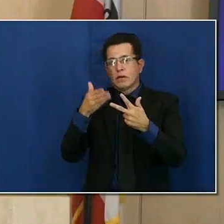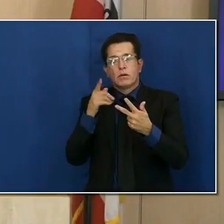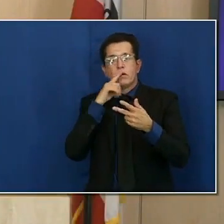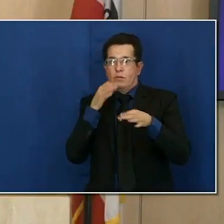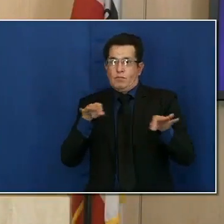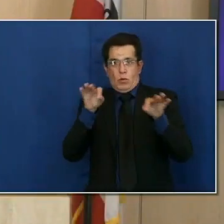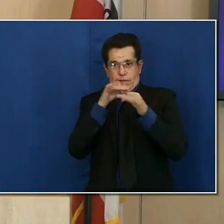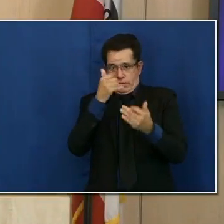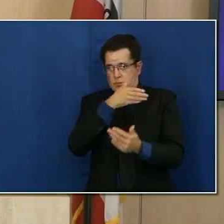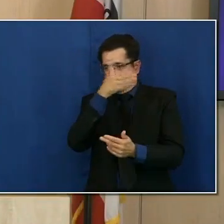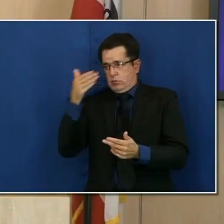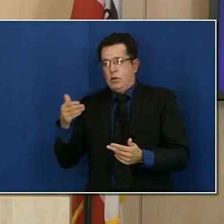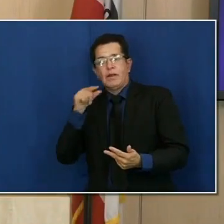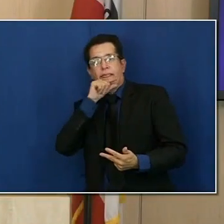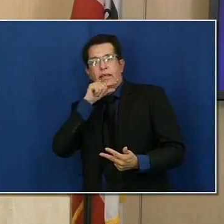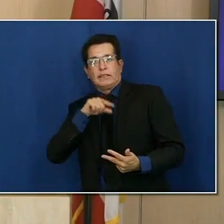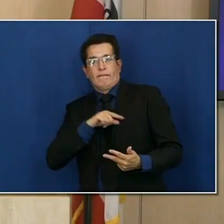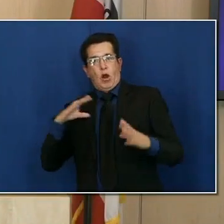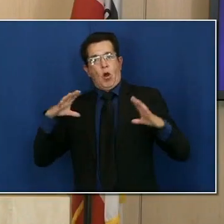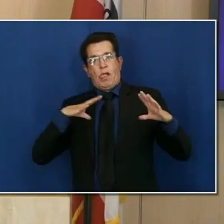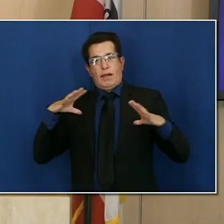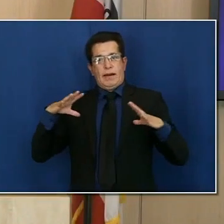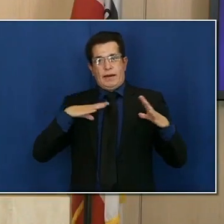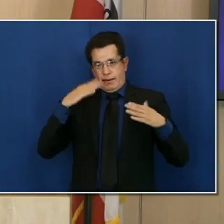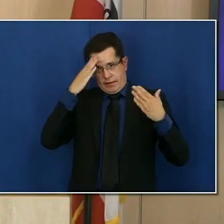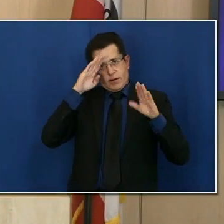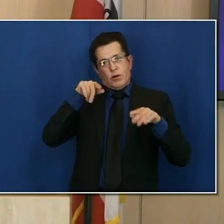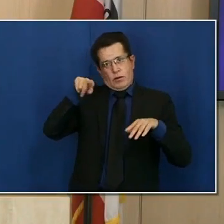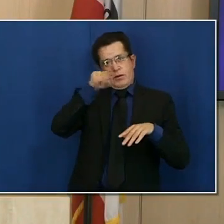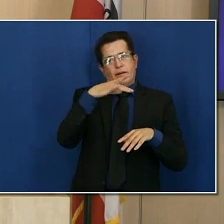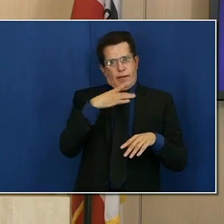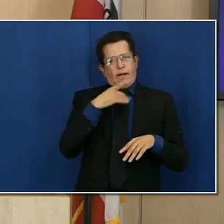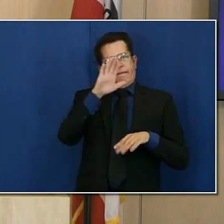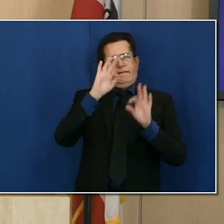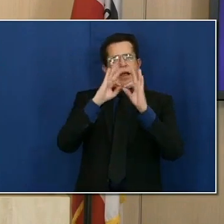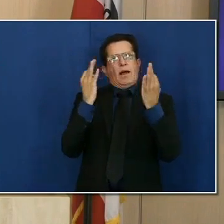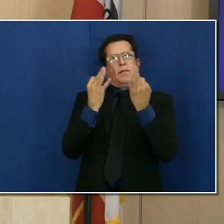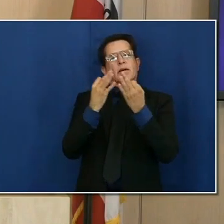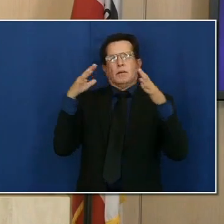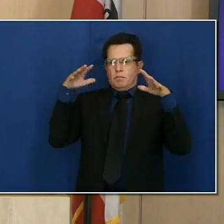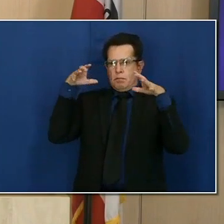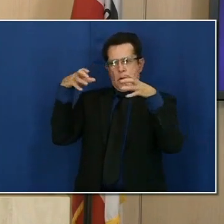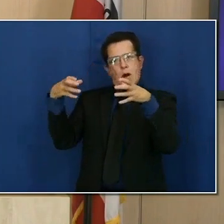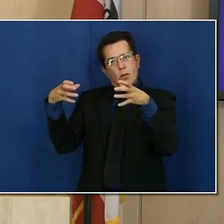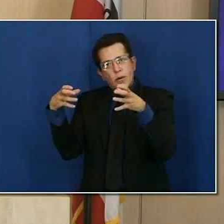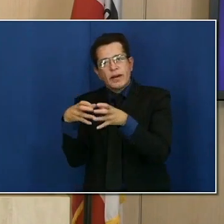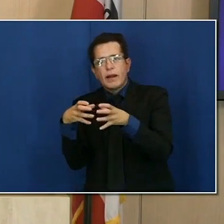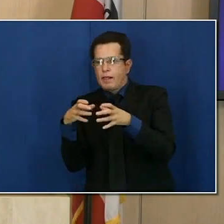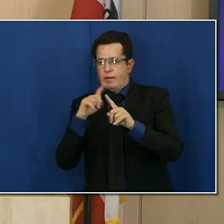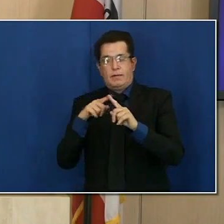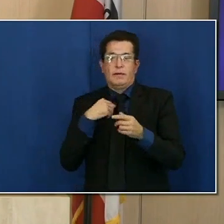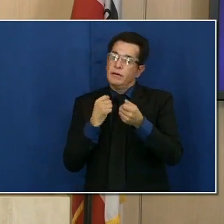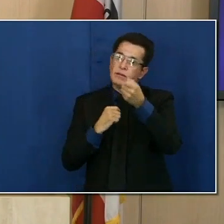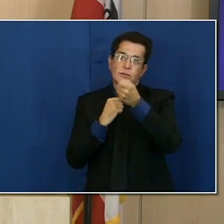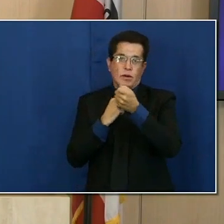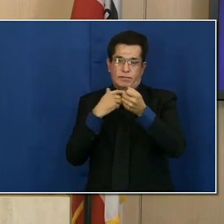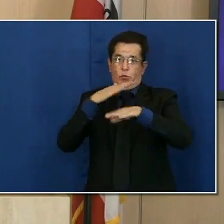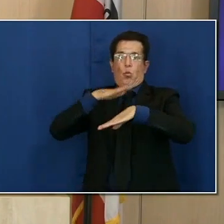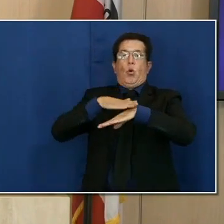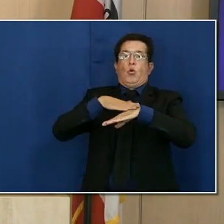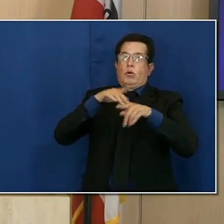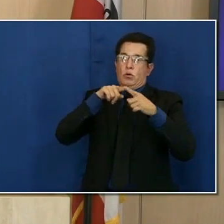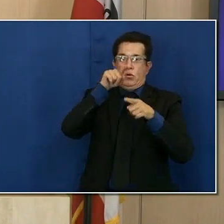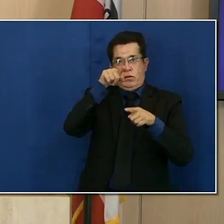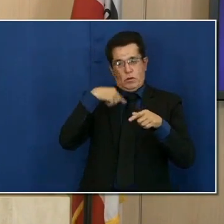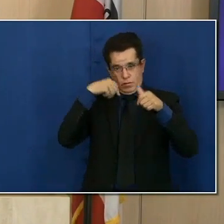the Thanksgiving holiday we know that people want to get together but I encourage you to follow the guidance guidelines that we have